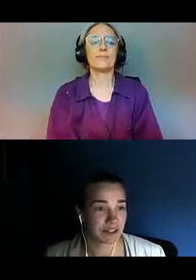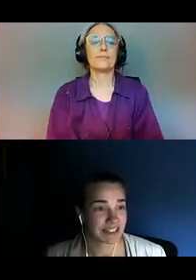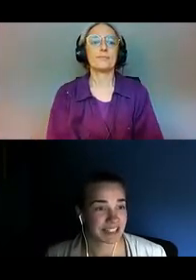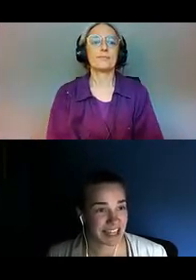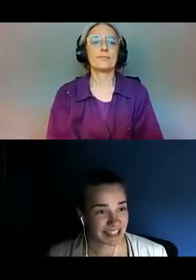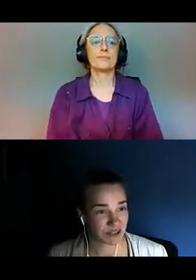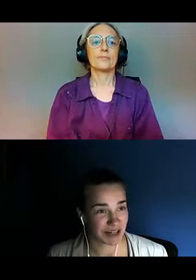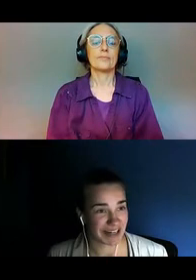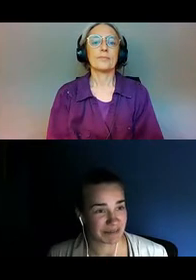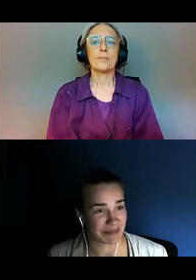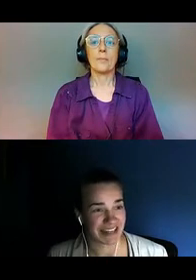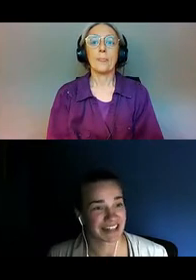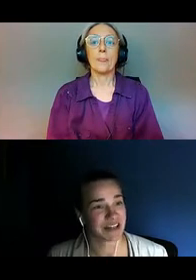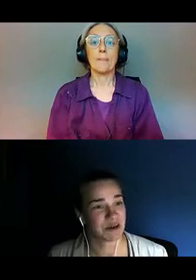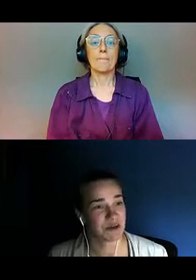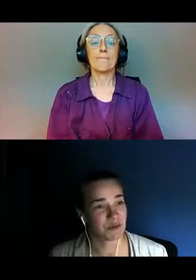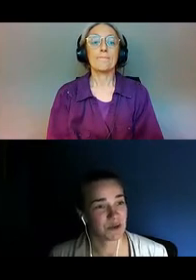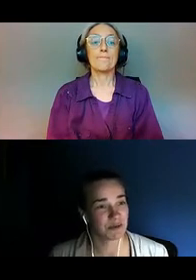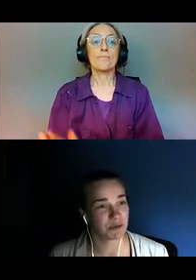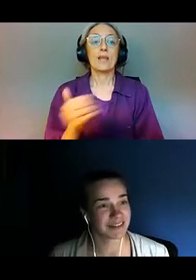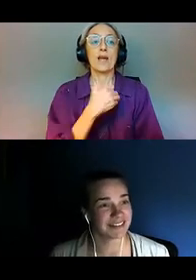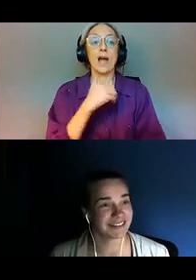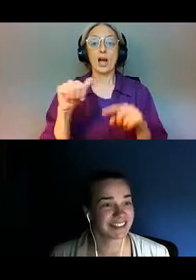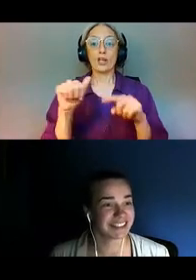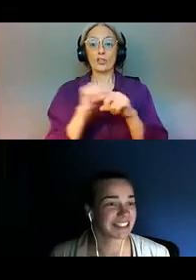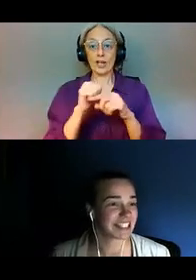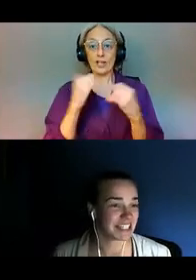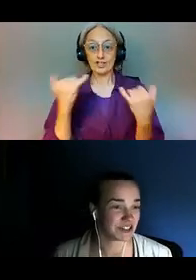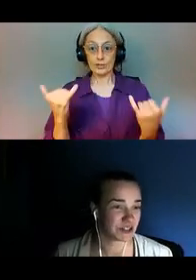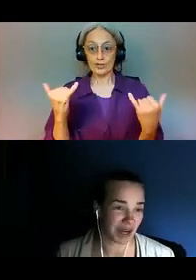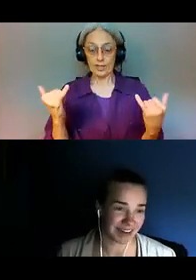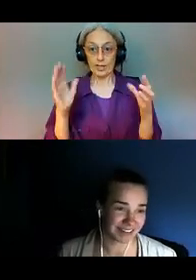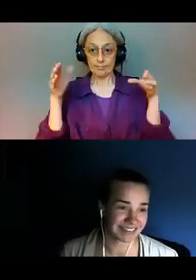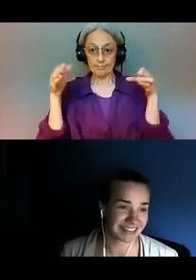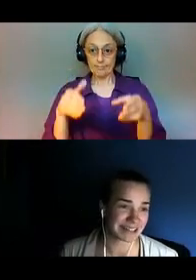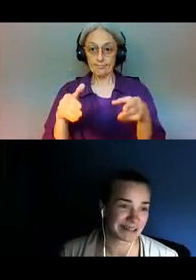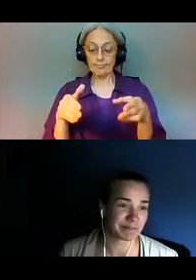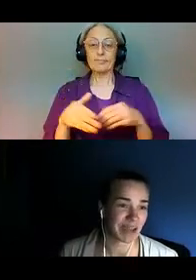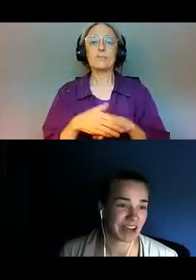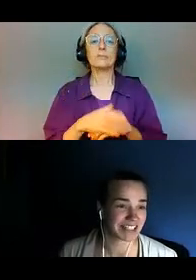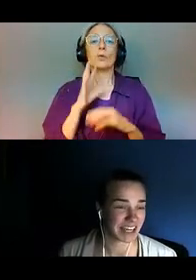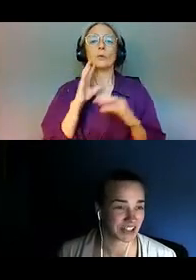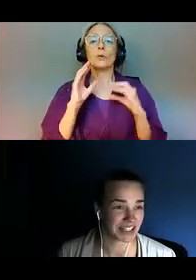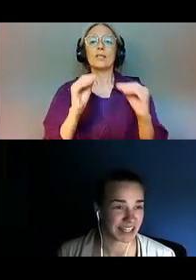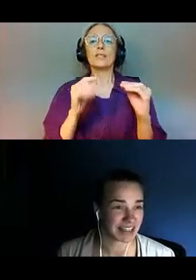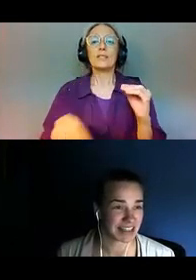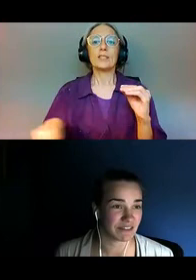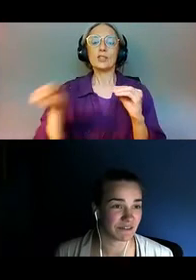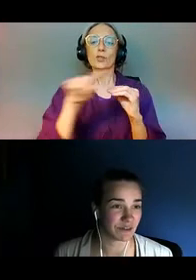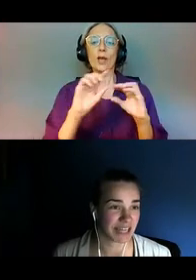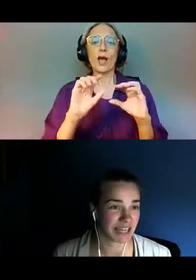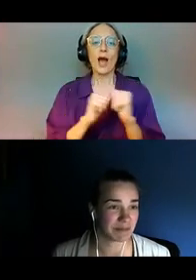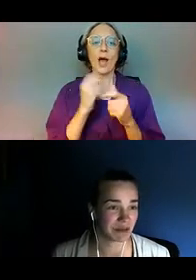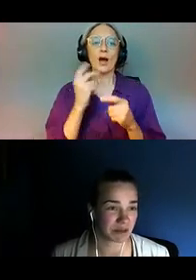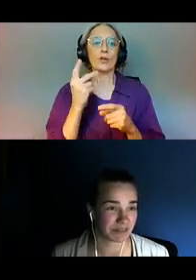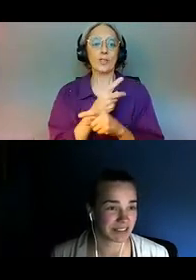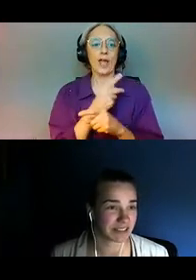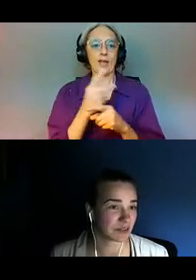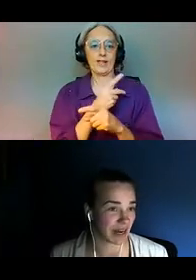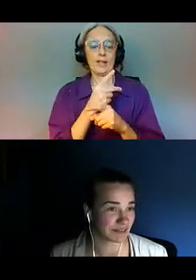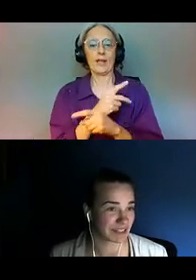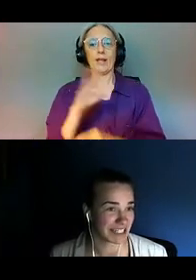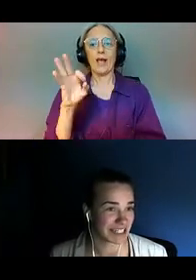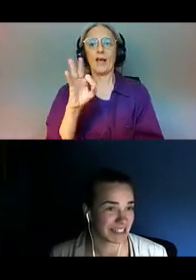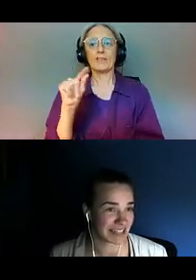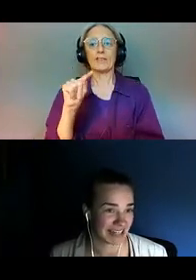So for today's training plan, we will teach you all how to calculate the full-time